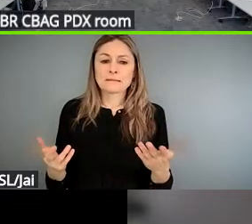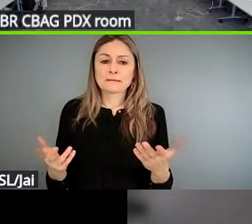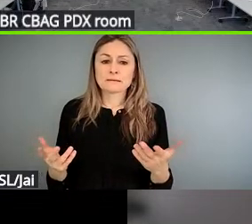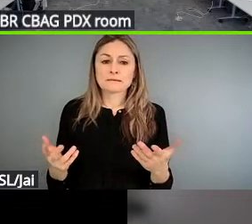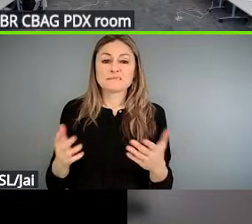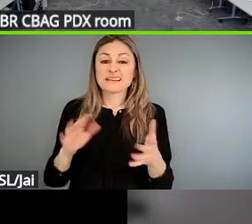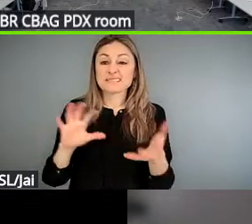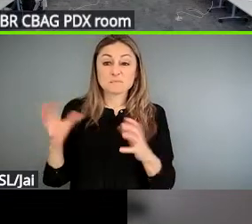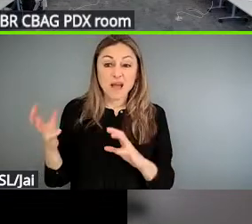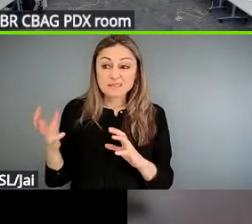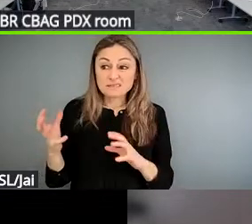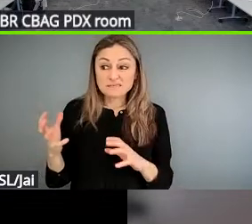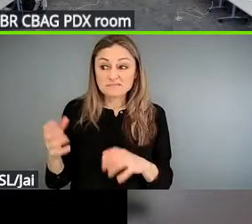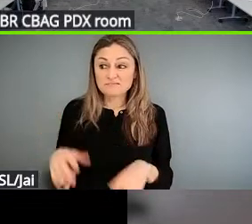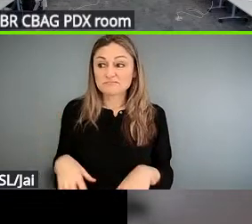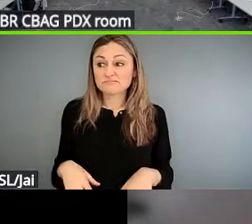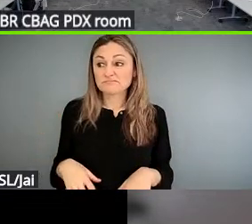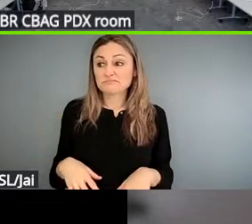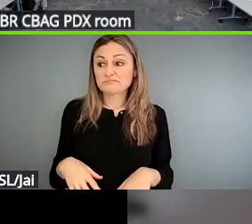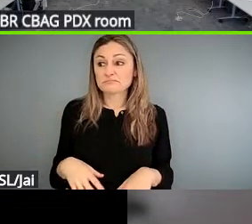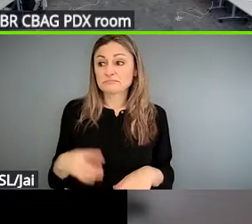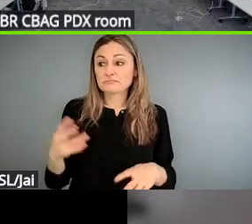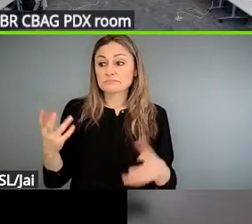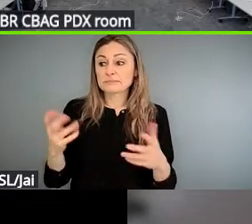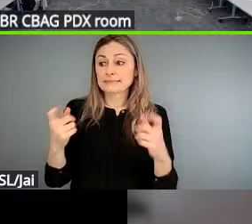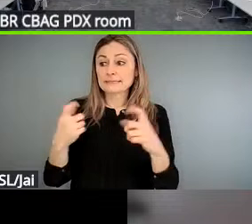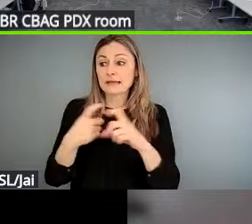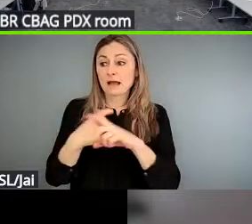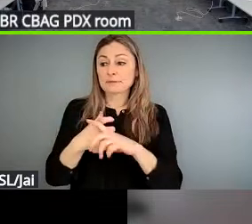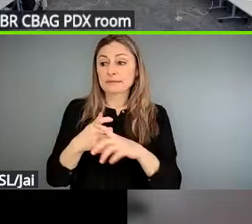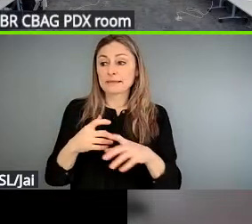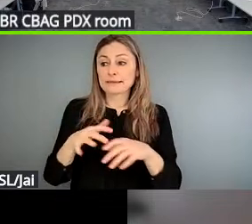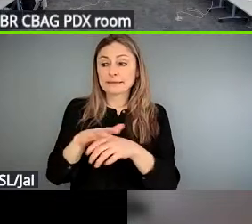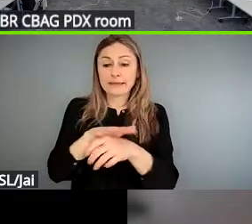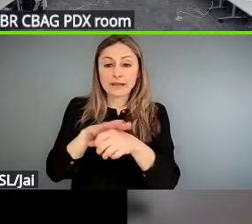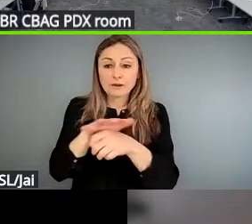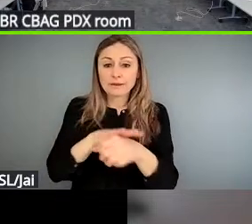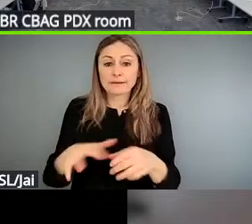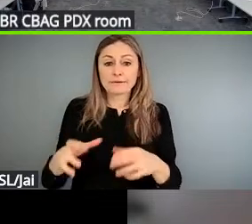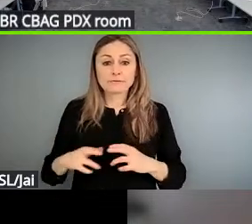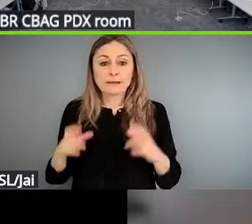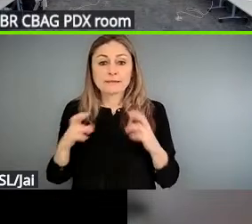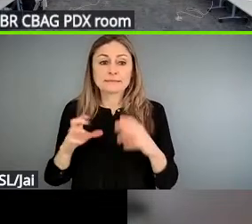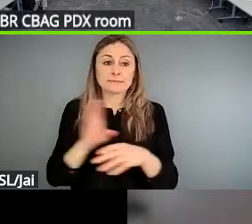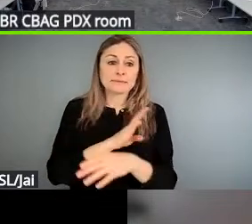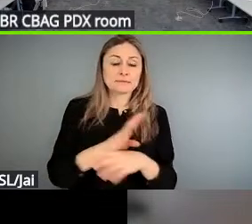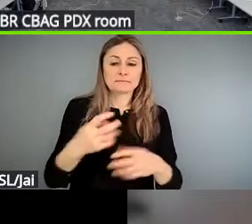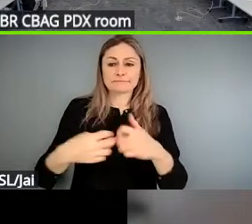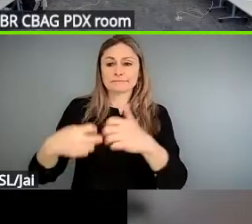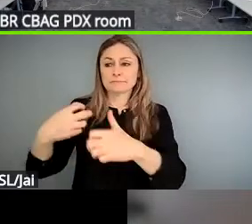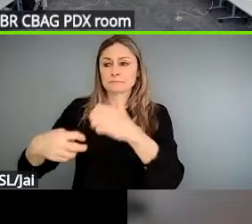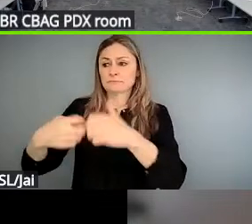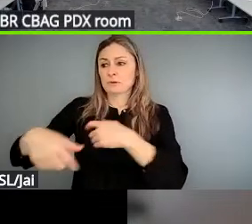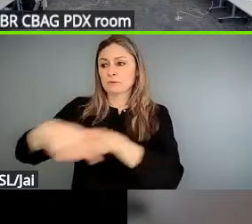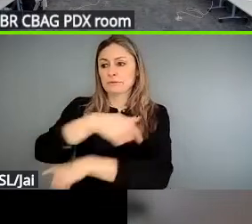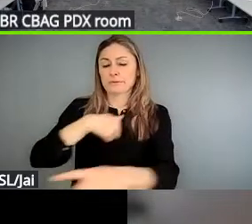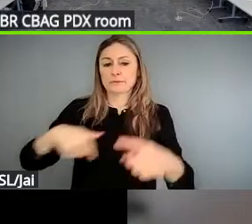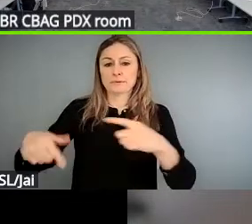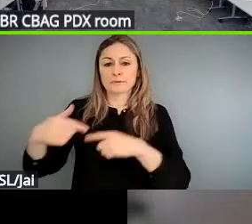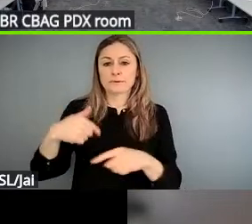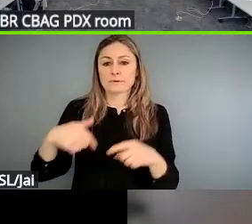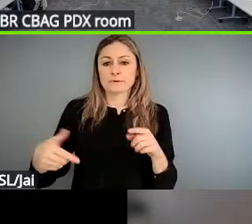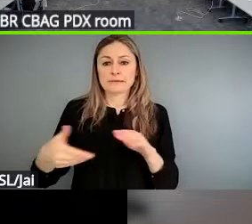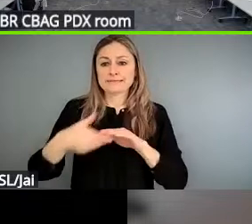mess. It's a problem. It's a complicated interchange. It's a problem for residents, a problem for businesses, a problem for freight movement. It's an impact to Delta